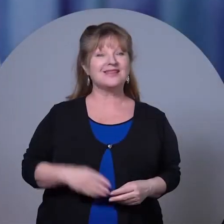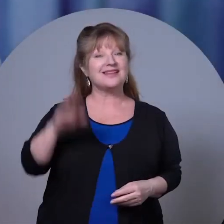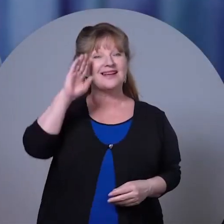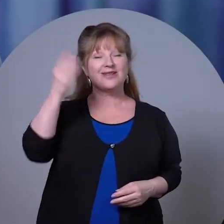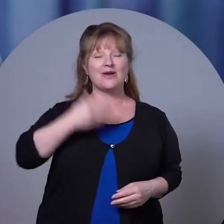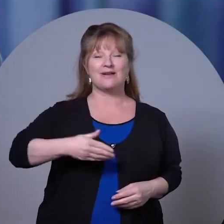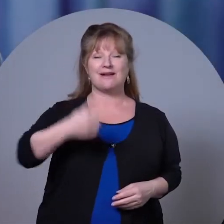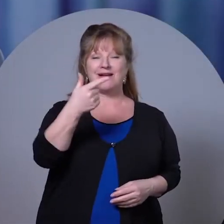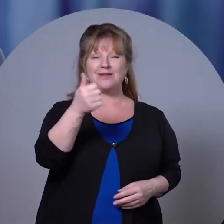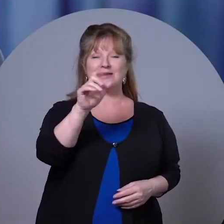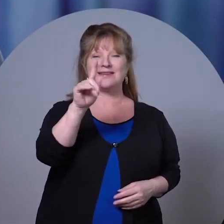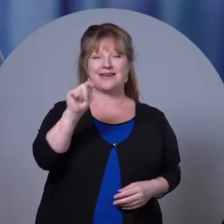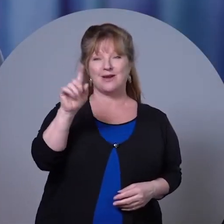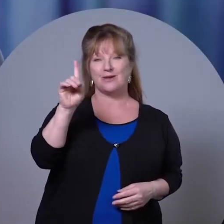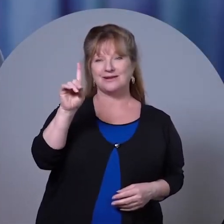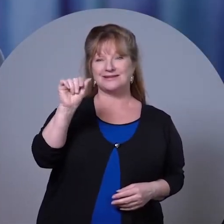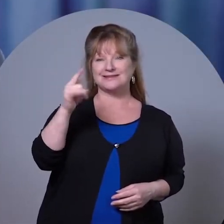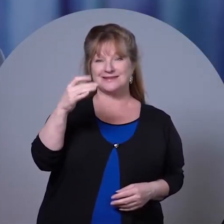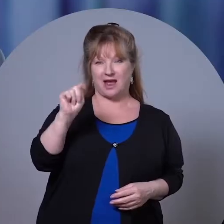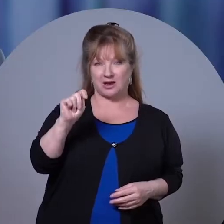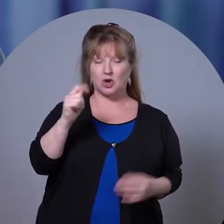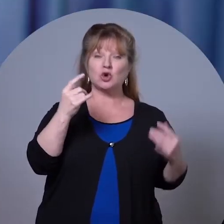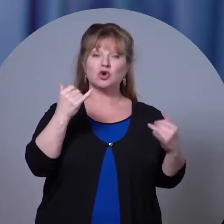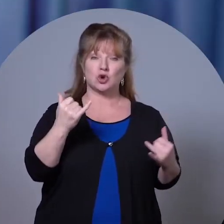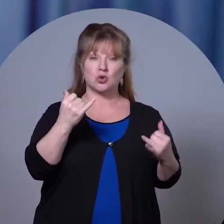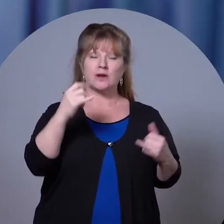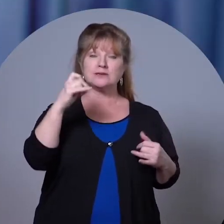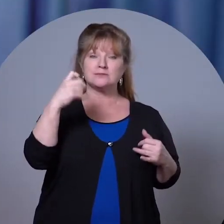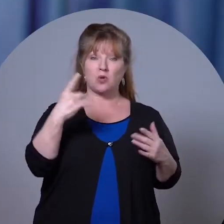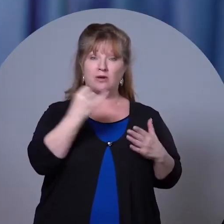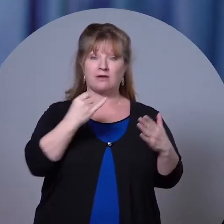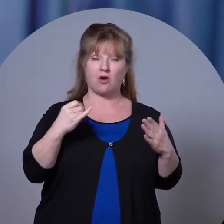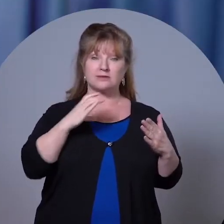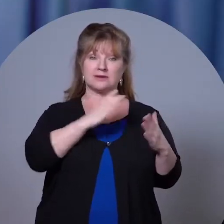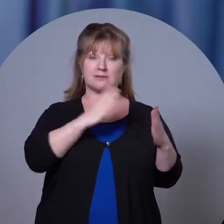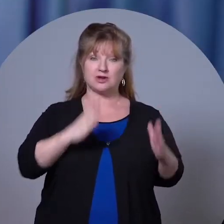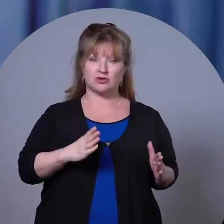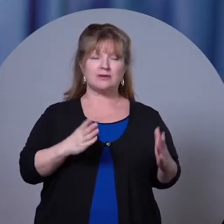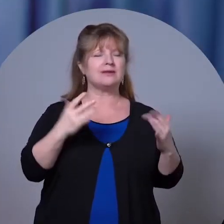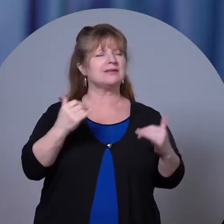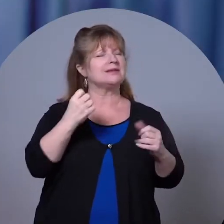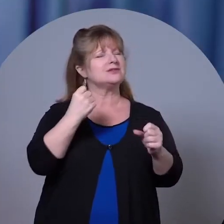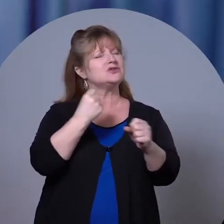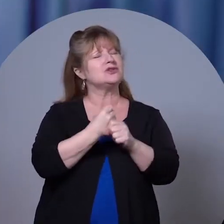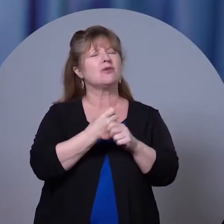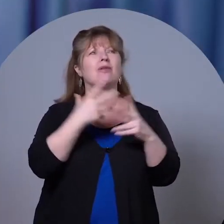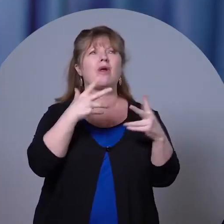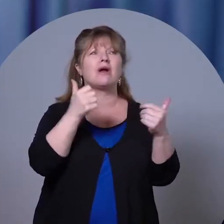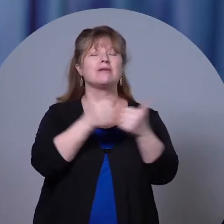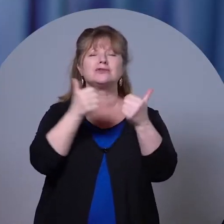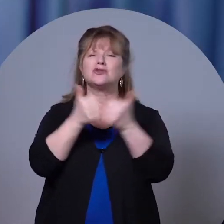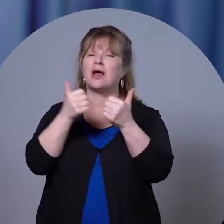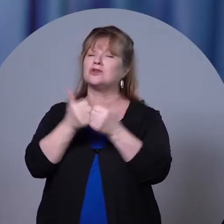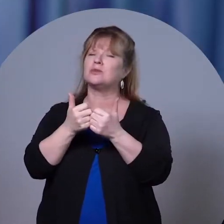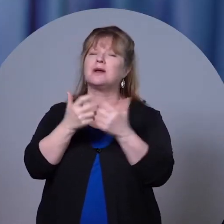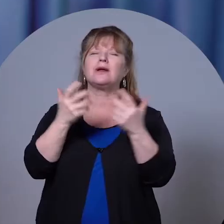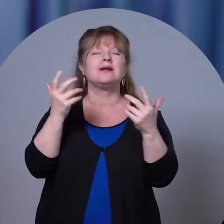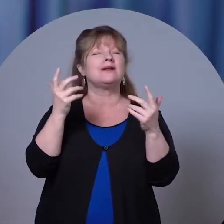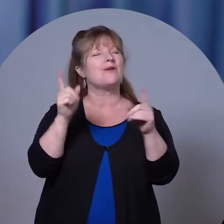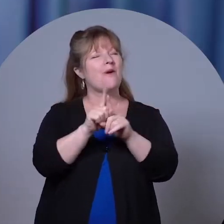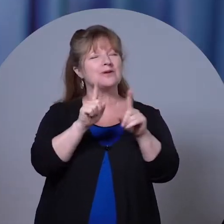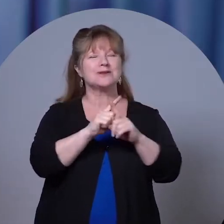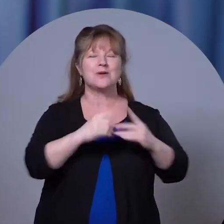Hello, I'm Garrett Daggett, current Spokane Arts Commissioner. This has been a year of incredibly difficult challenges and also inspiring